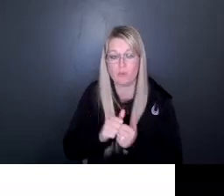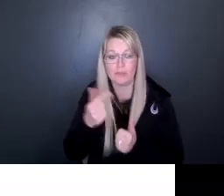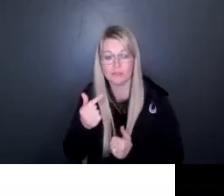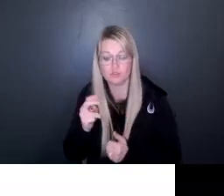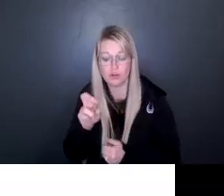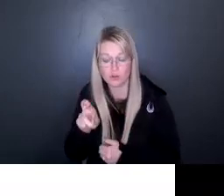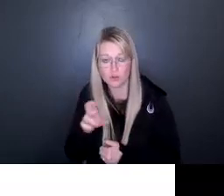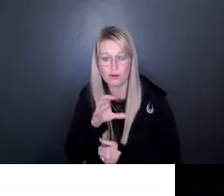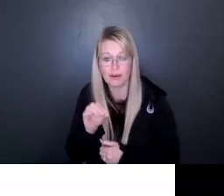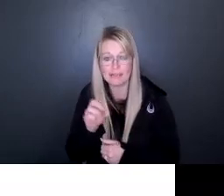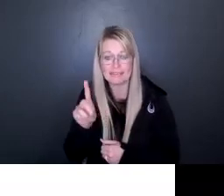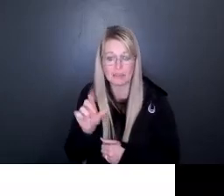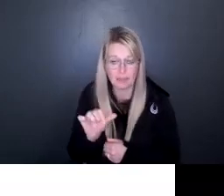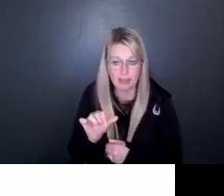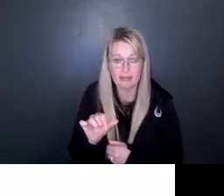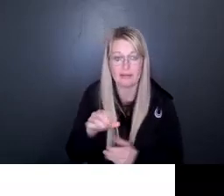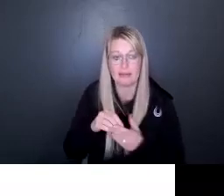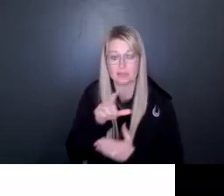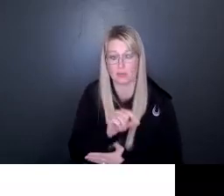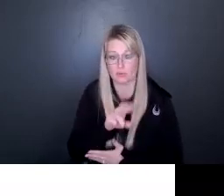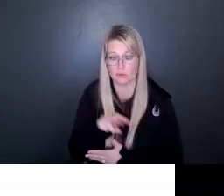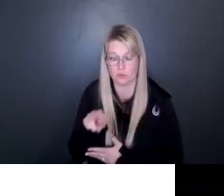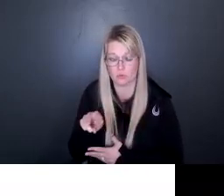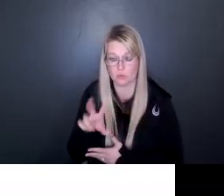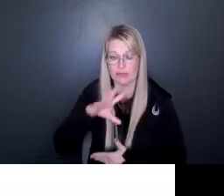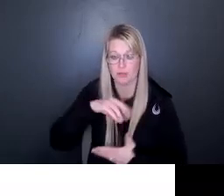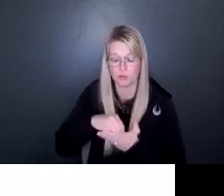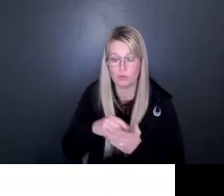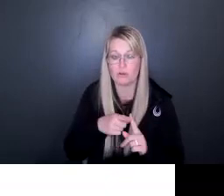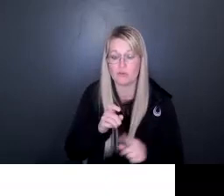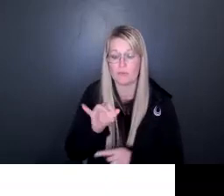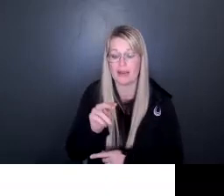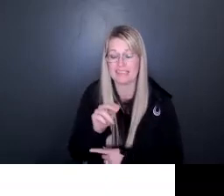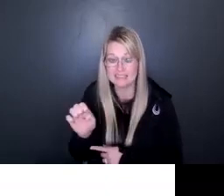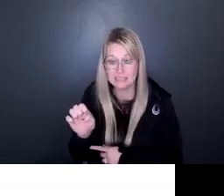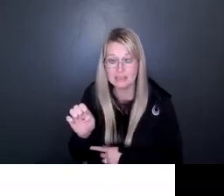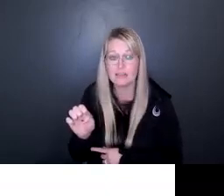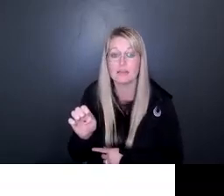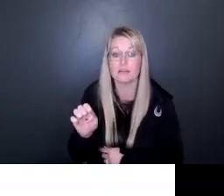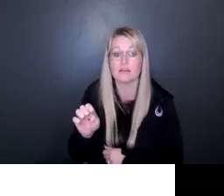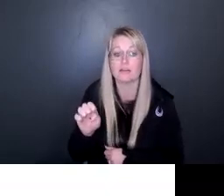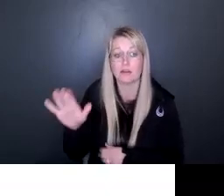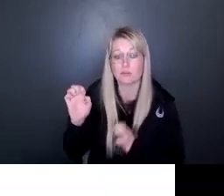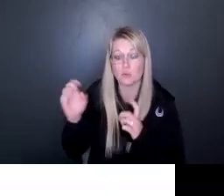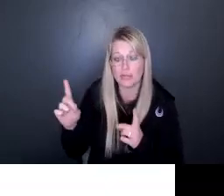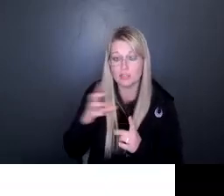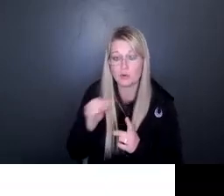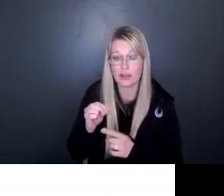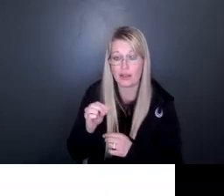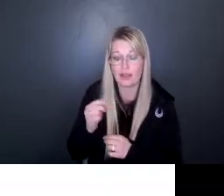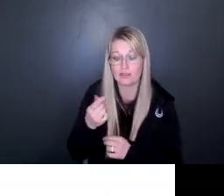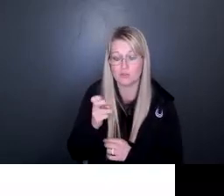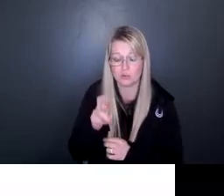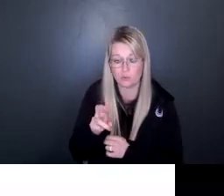disability inclusion specialists in 2022, including from the INEE Inclusive Education and Gender Task Teams,